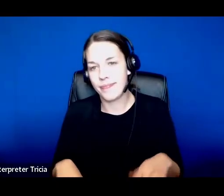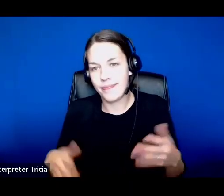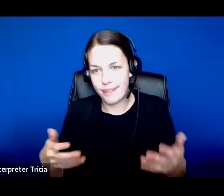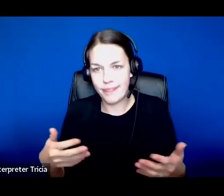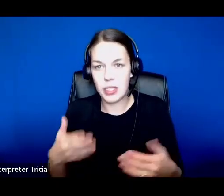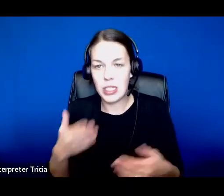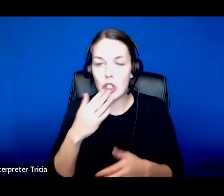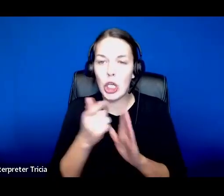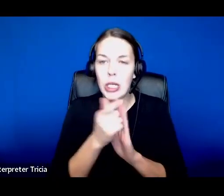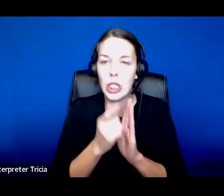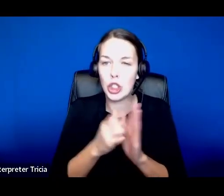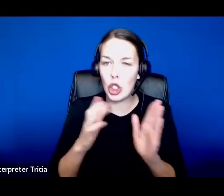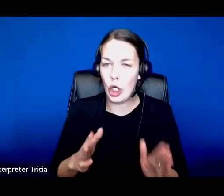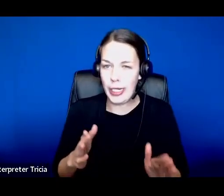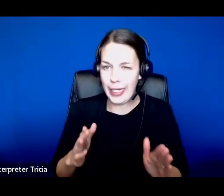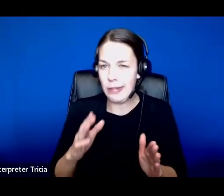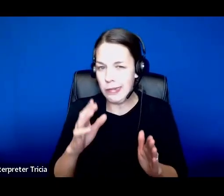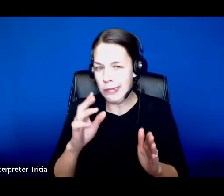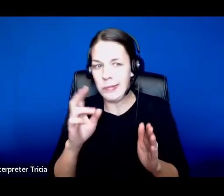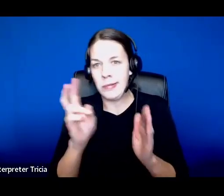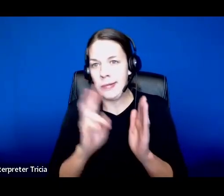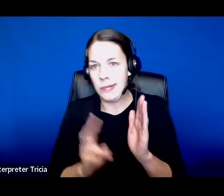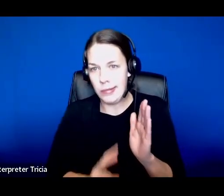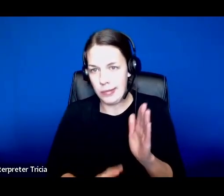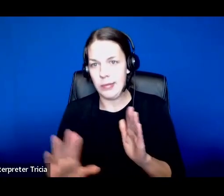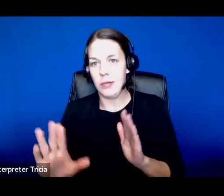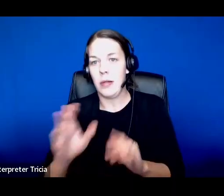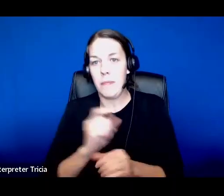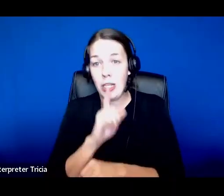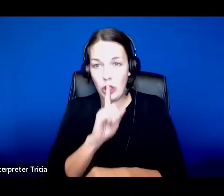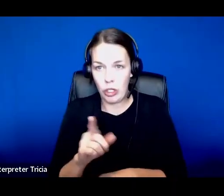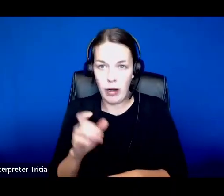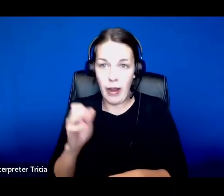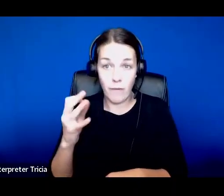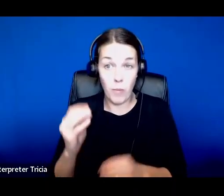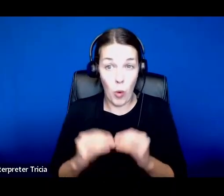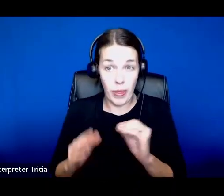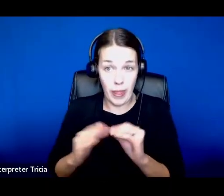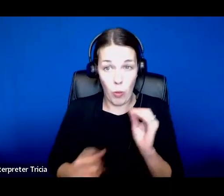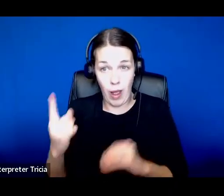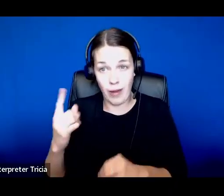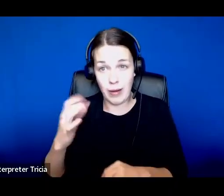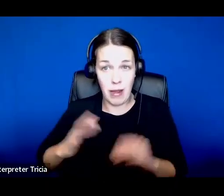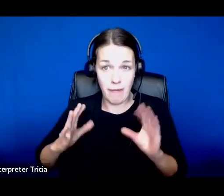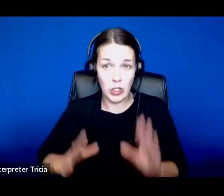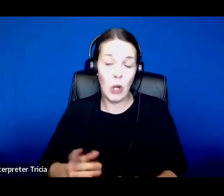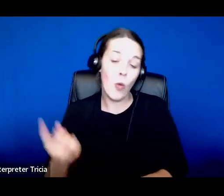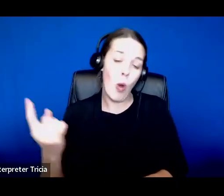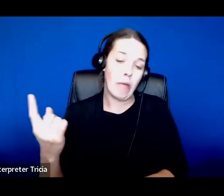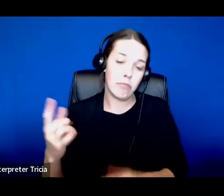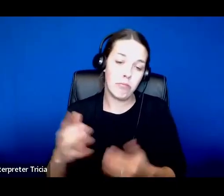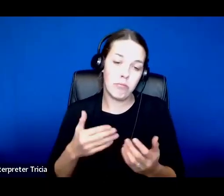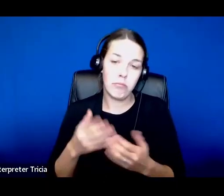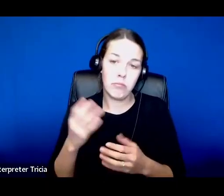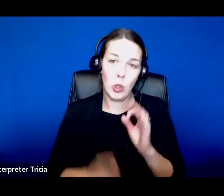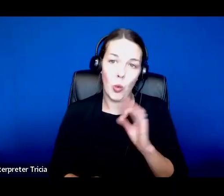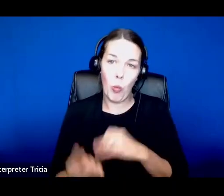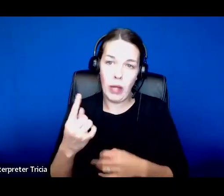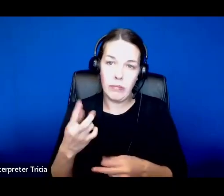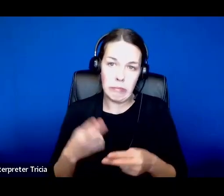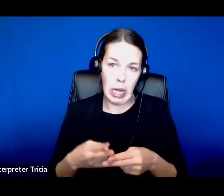go to an attorney if you're going to have more than one beneficiary. If it's one beneficiary, easy. Just put one